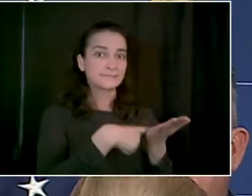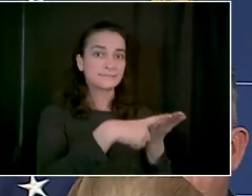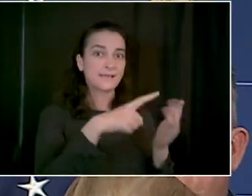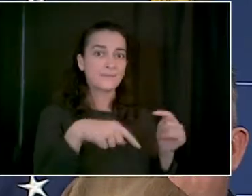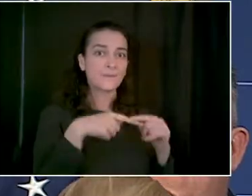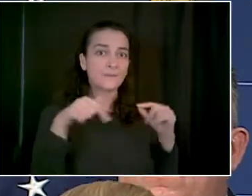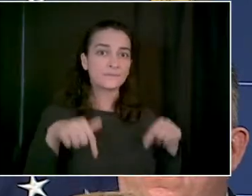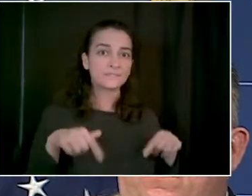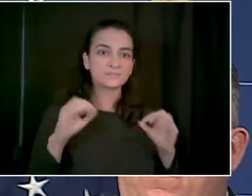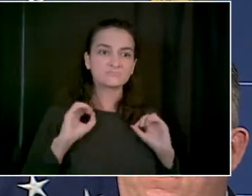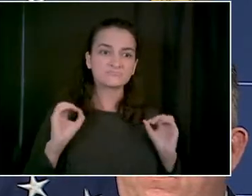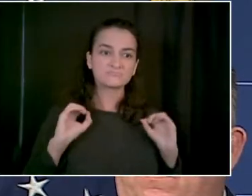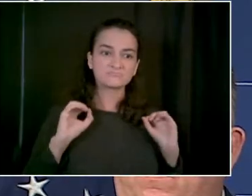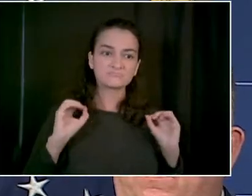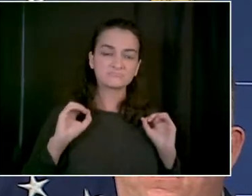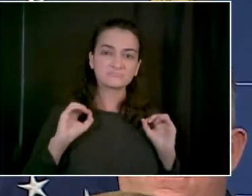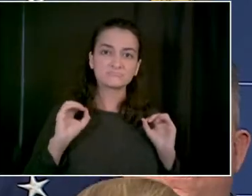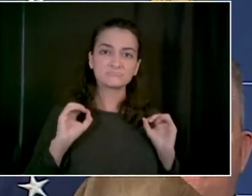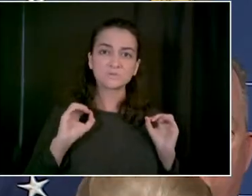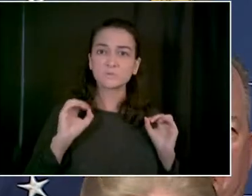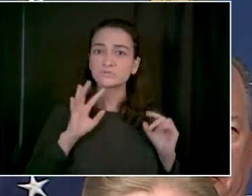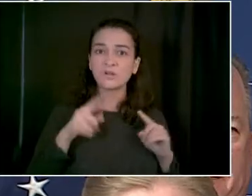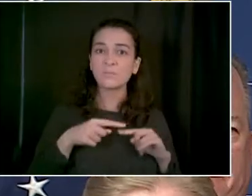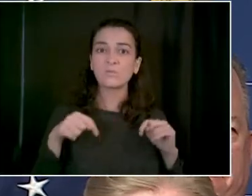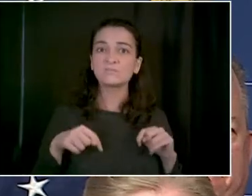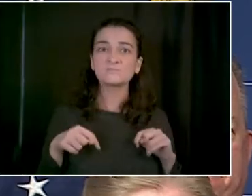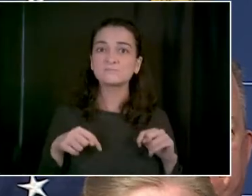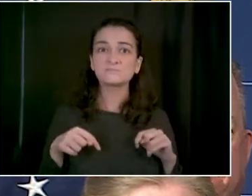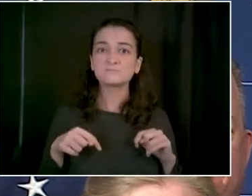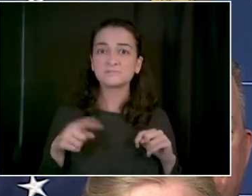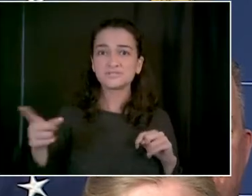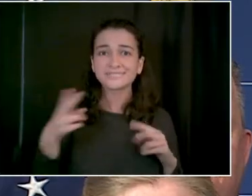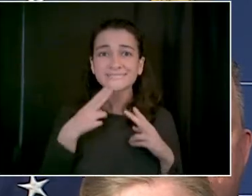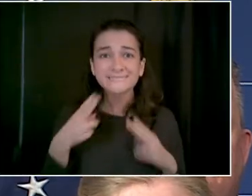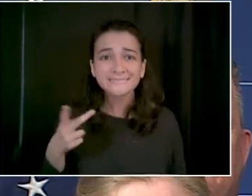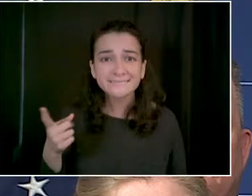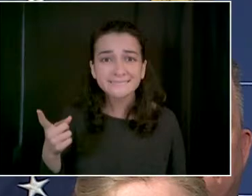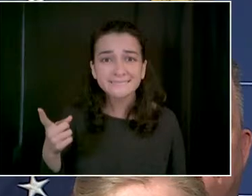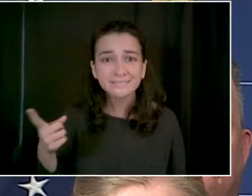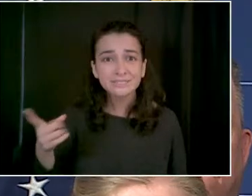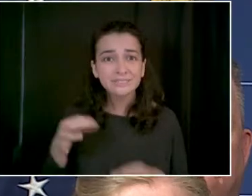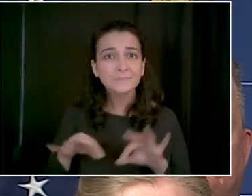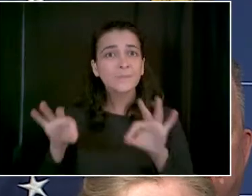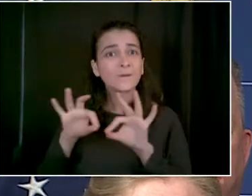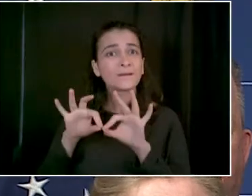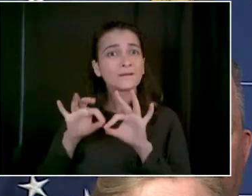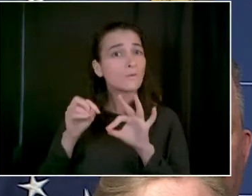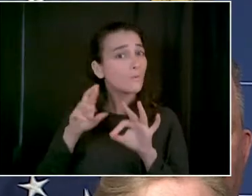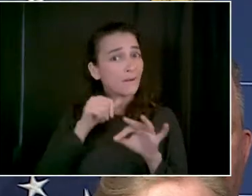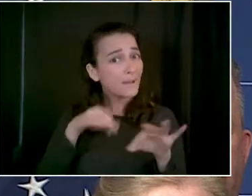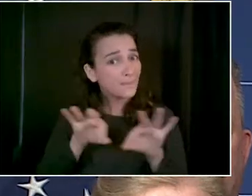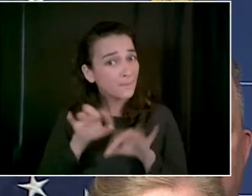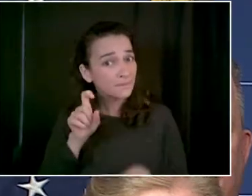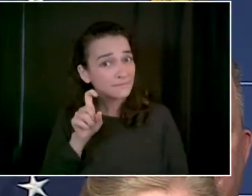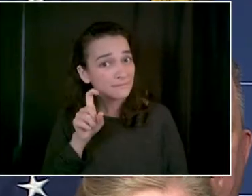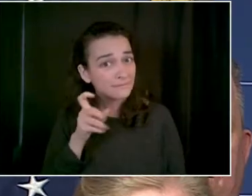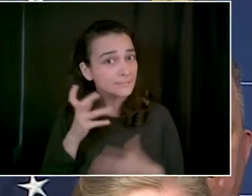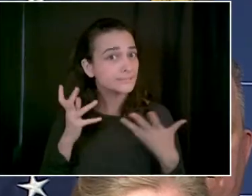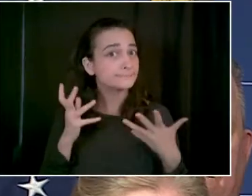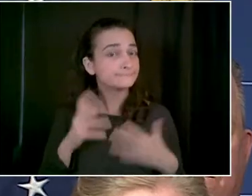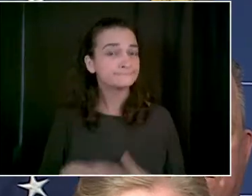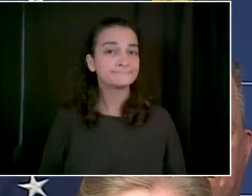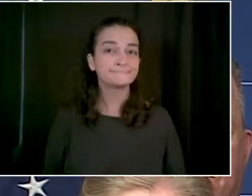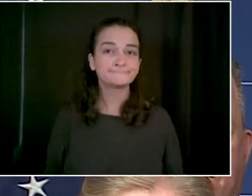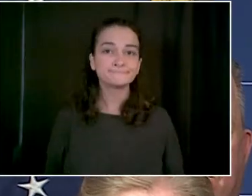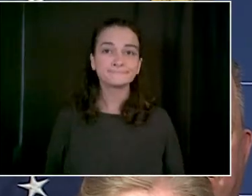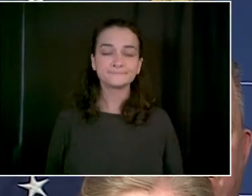these innocent people matter? Do they matter? Or no? I bet you one thing, if something would have happened to an inmate that committed